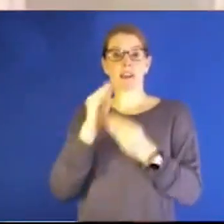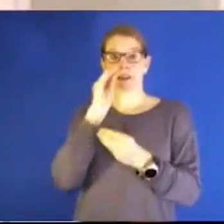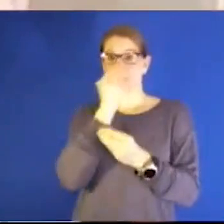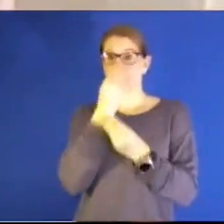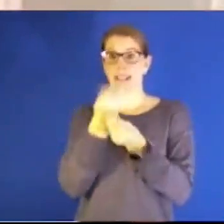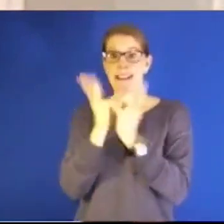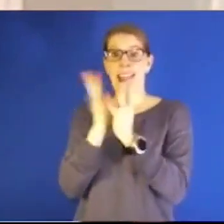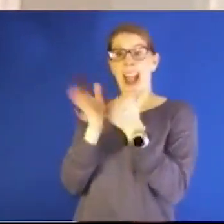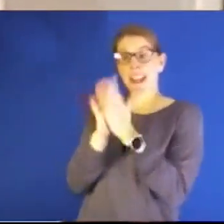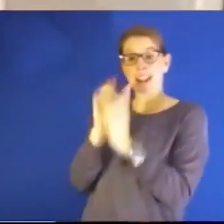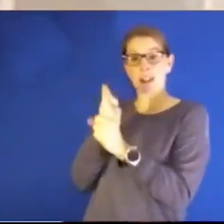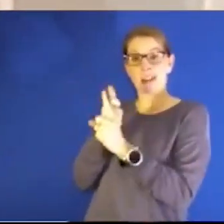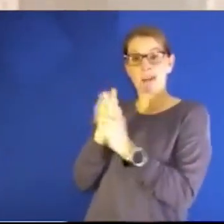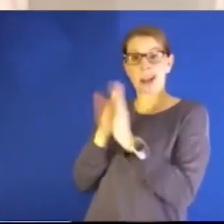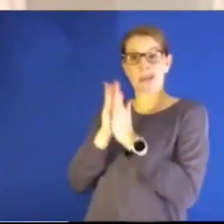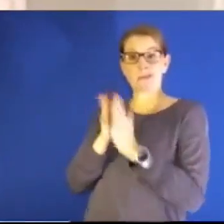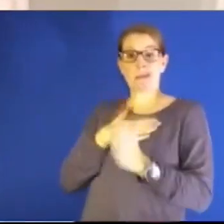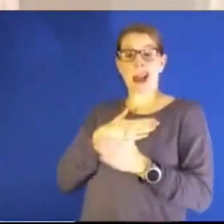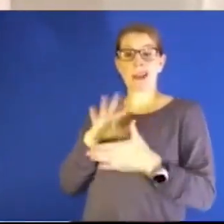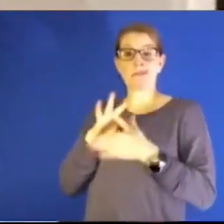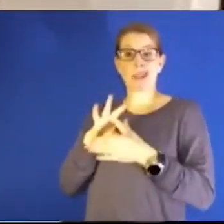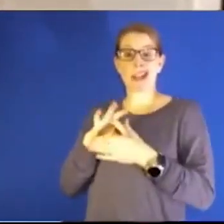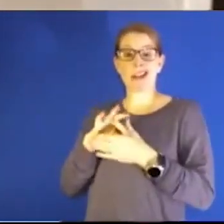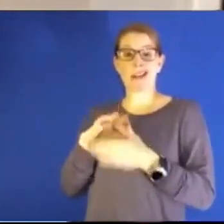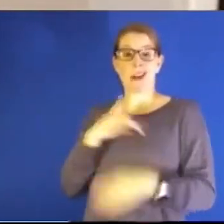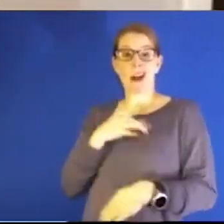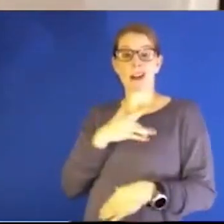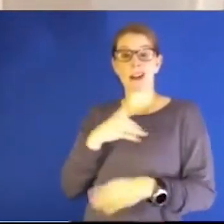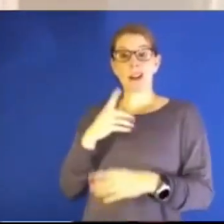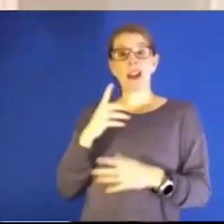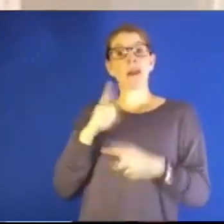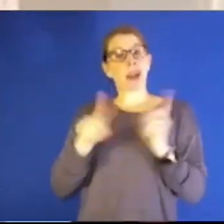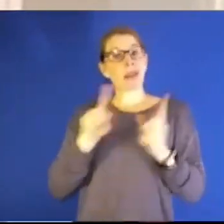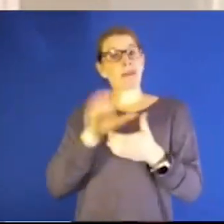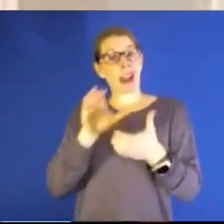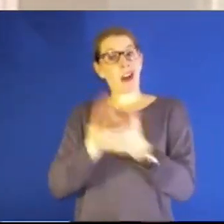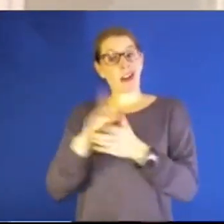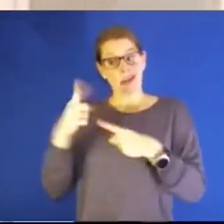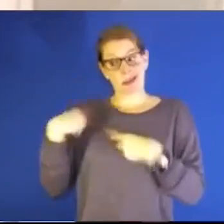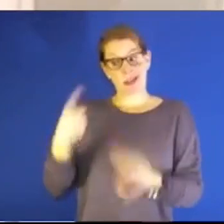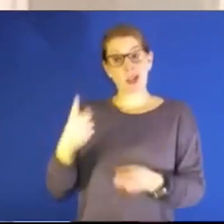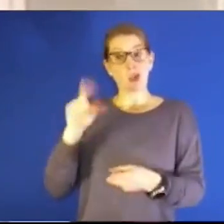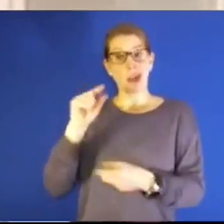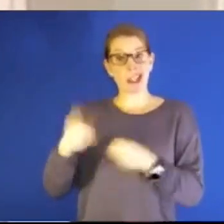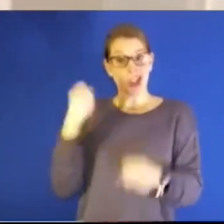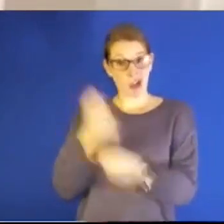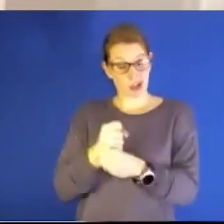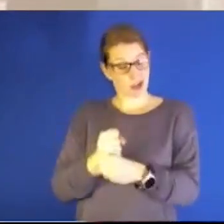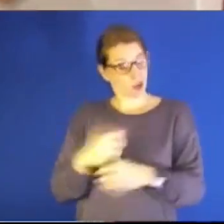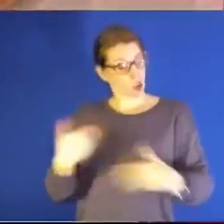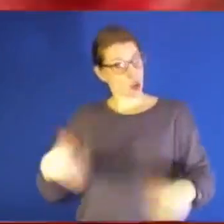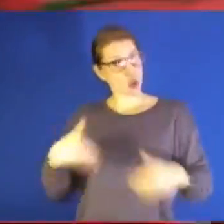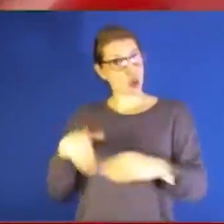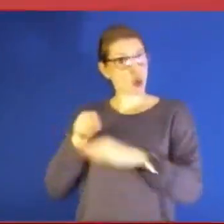I know that doesn't sound romantic, but we've been married for 20 years. I wanted to spice things up. Ladies, it